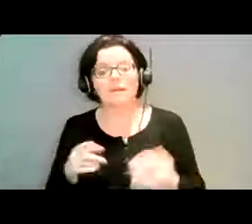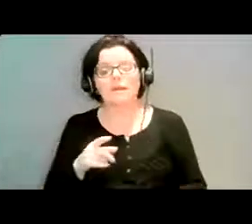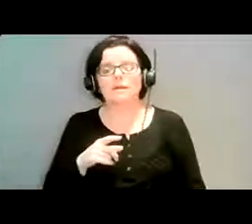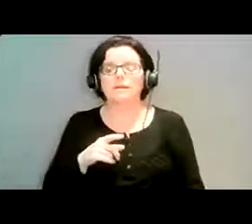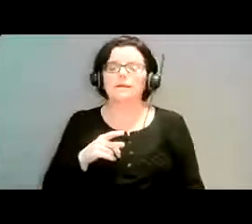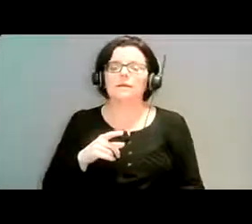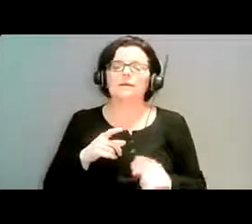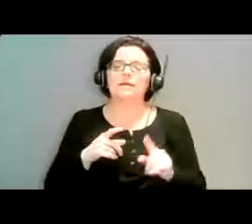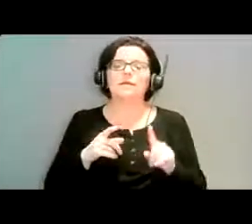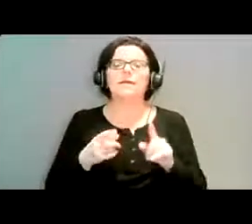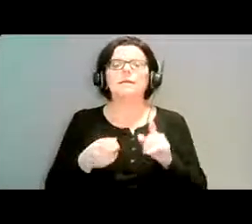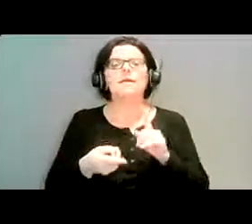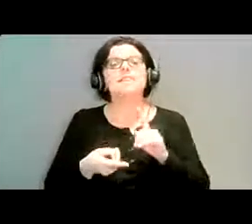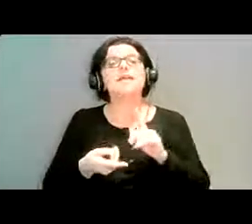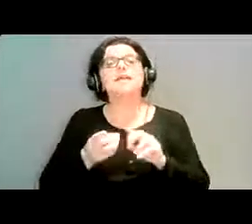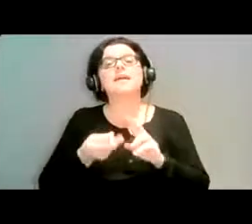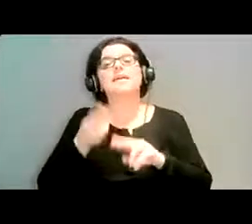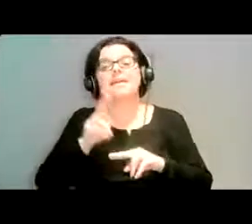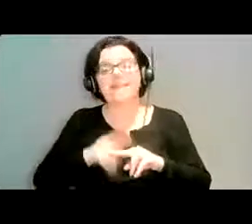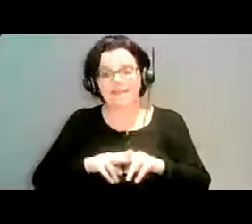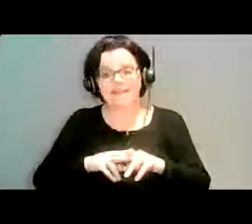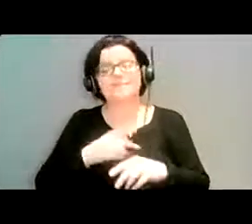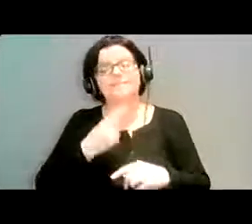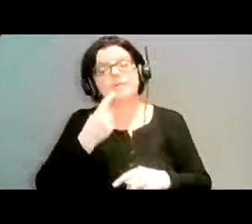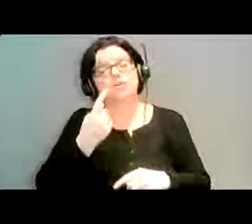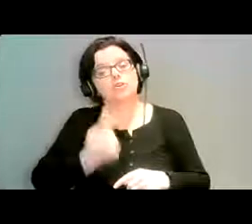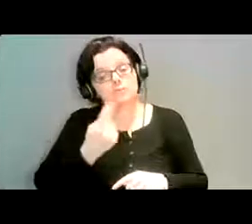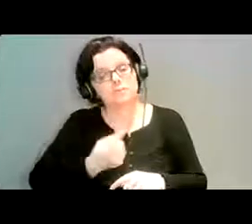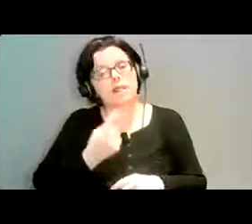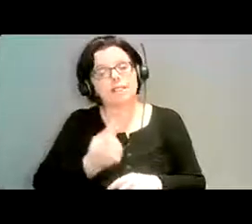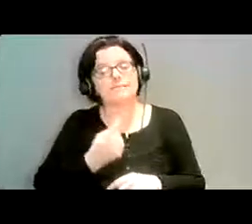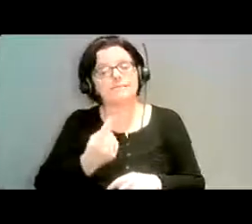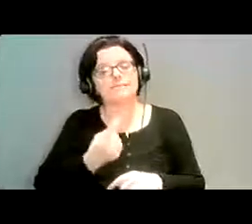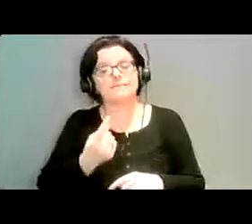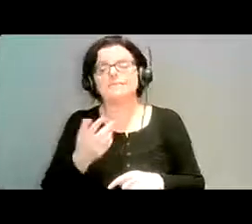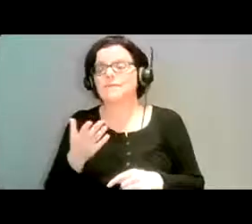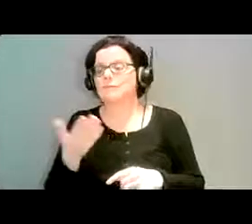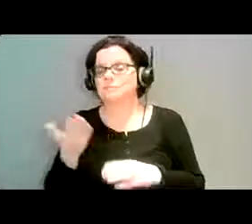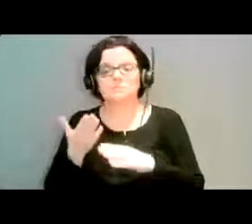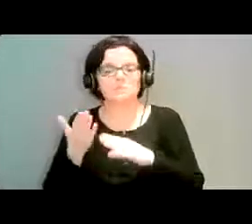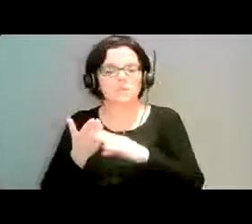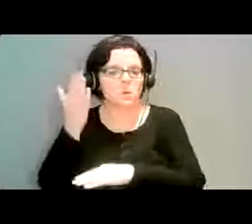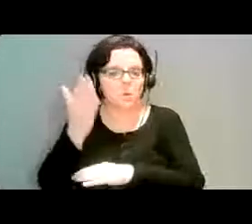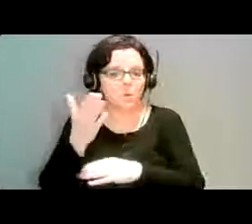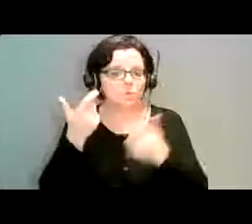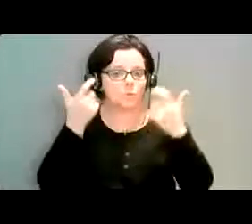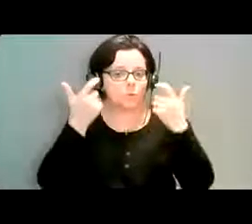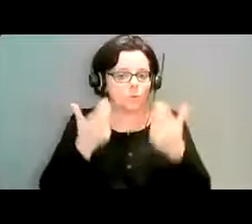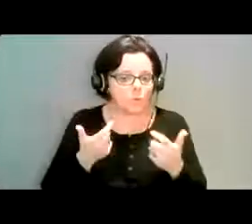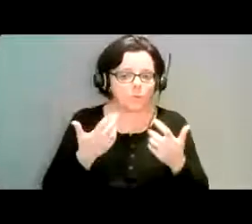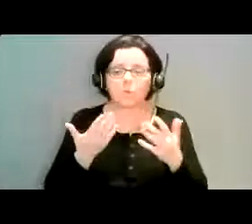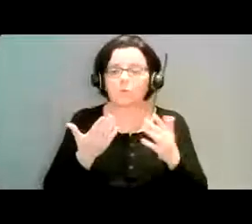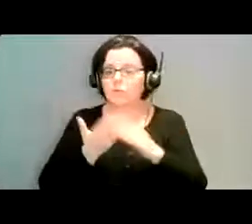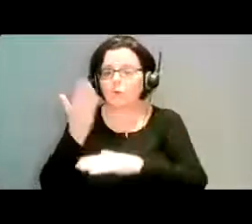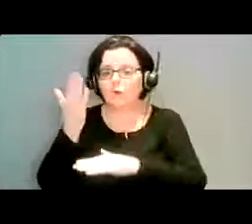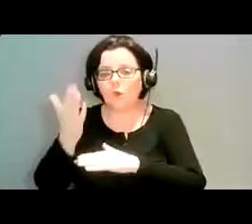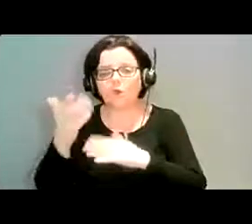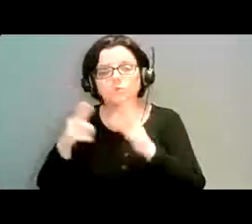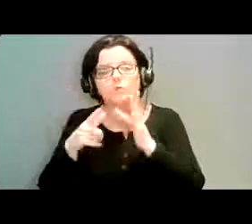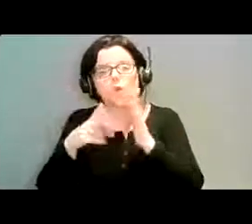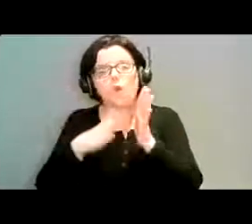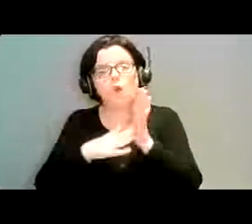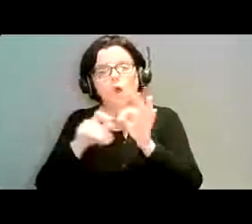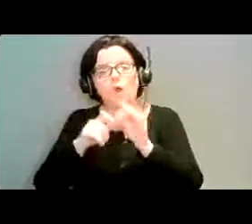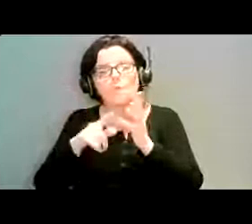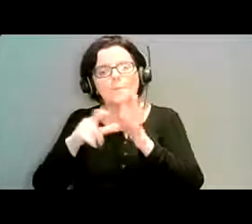will start challenging, if you go to court or you go to ombudsman, they might not agree